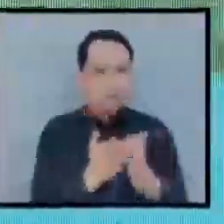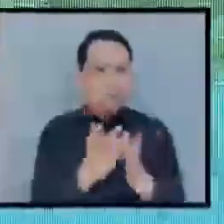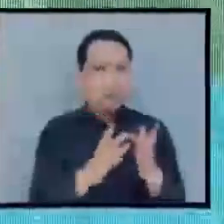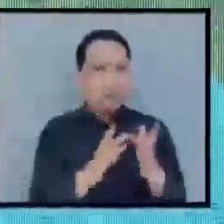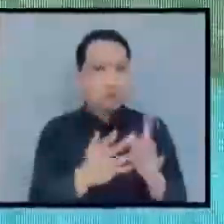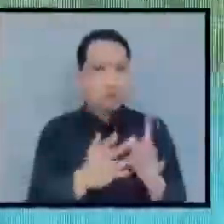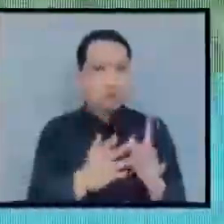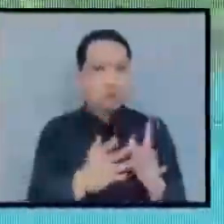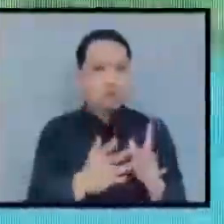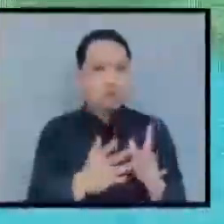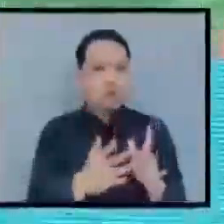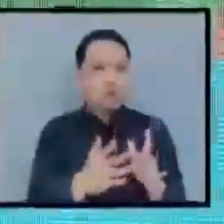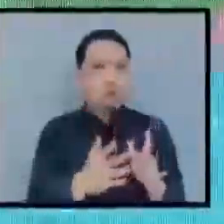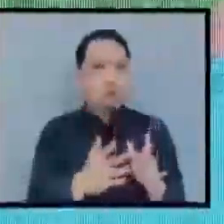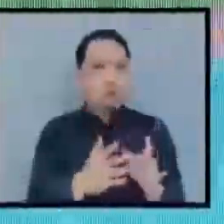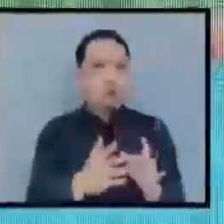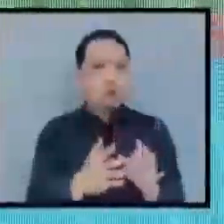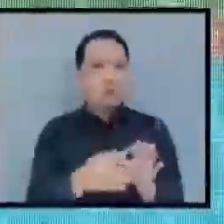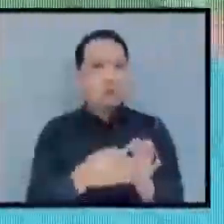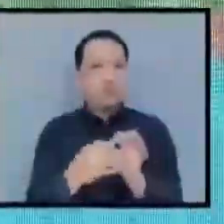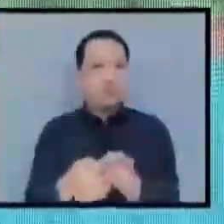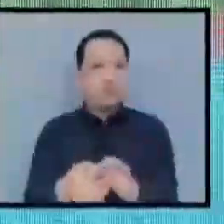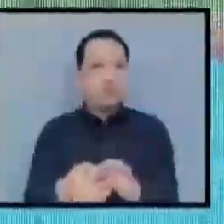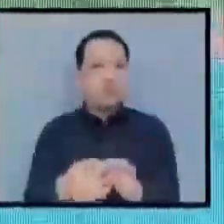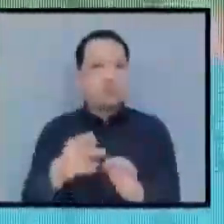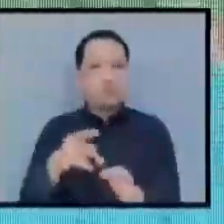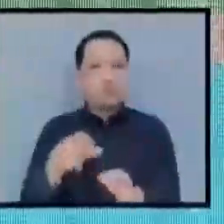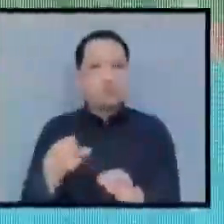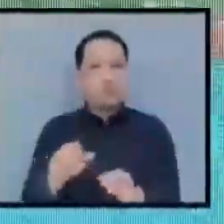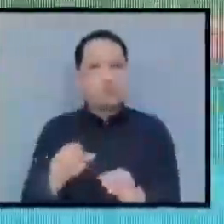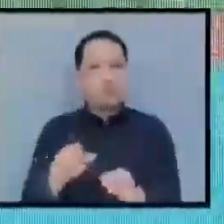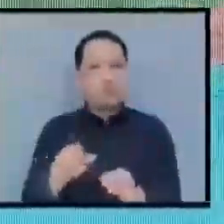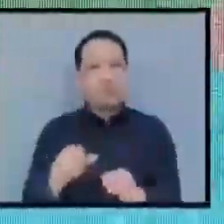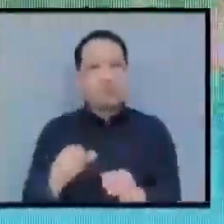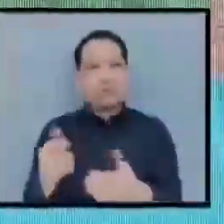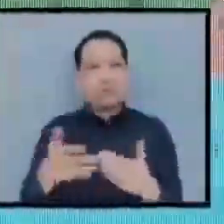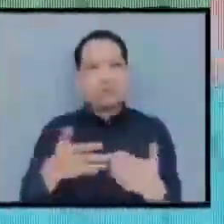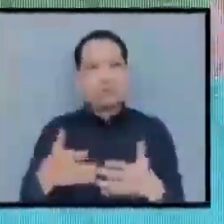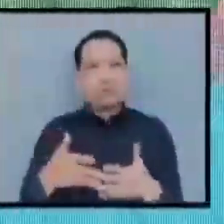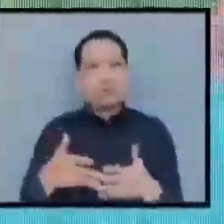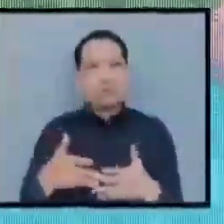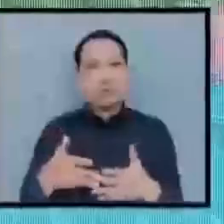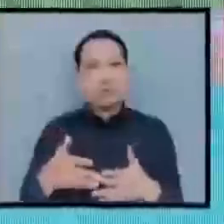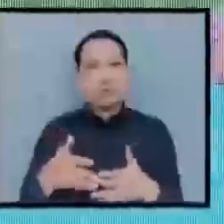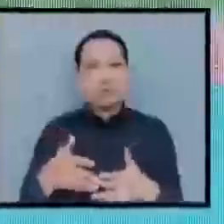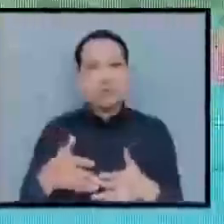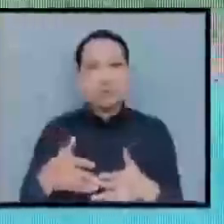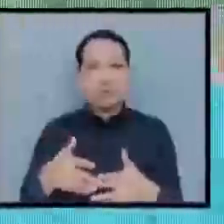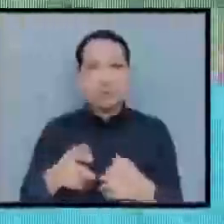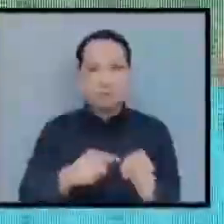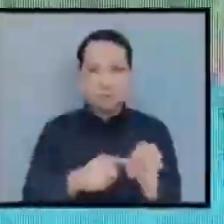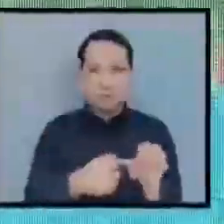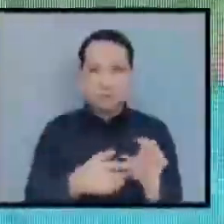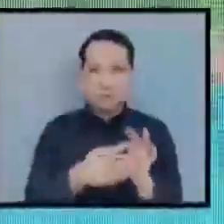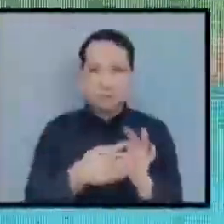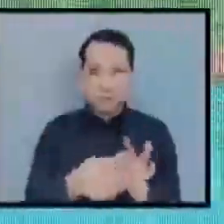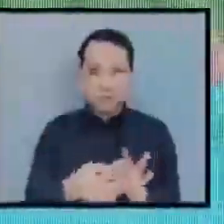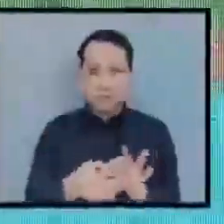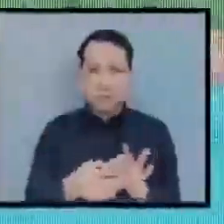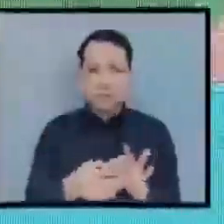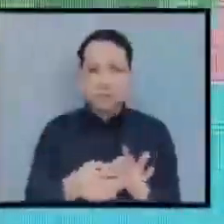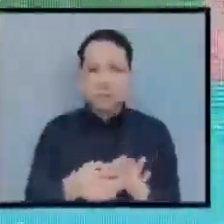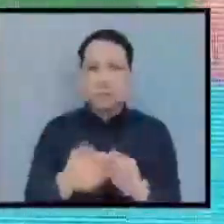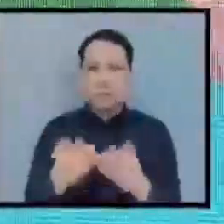the exchange platforms. We have PancakeSwap, that's what we do mostly these days for beginners to do so. That's the easiest